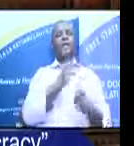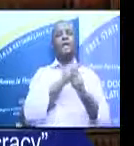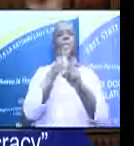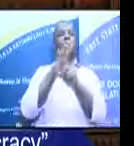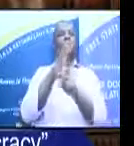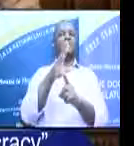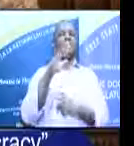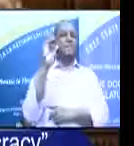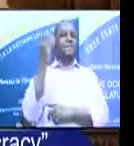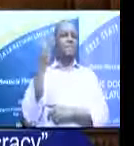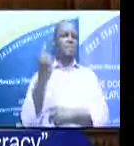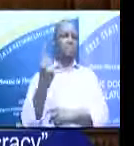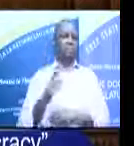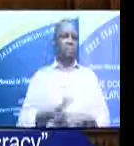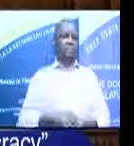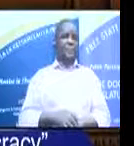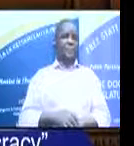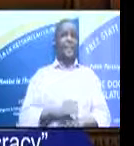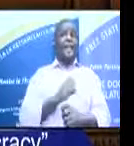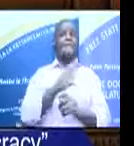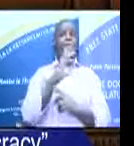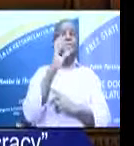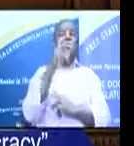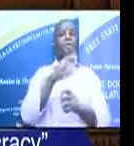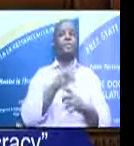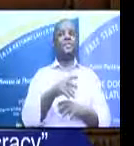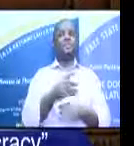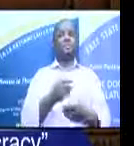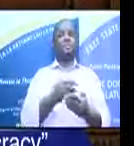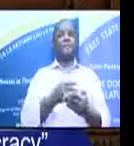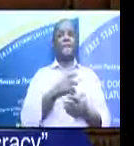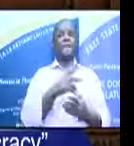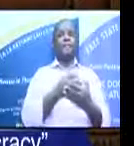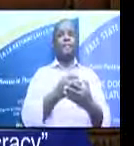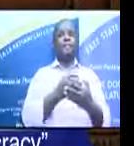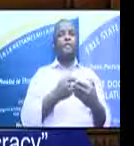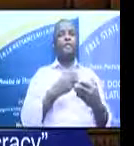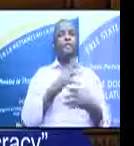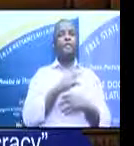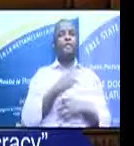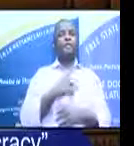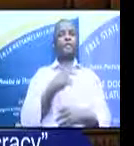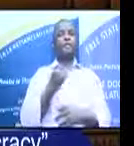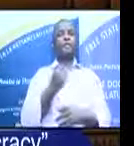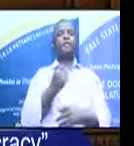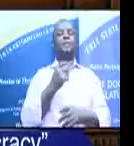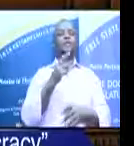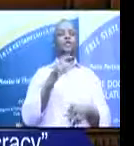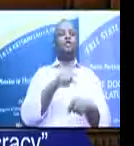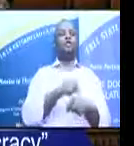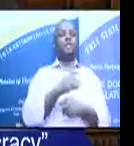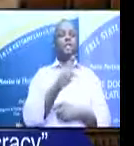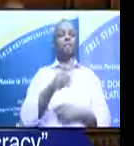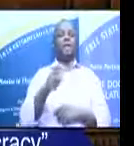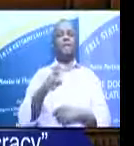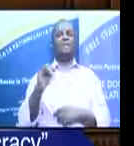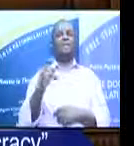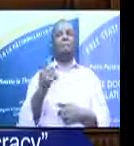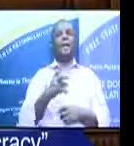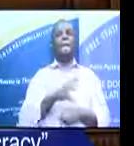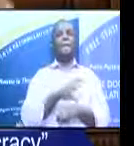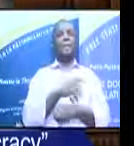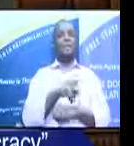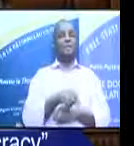State. Free State province, in fact, in the words of the former minister, Dr. Zweli, said this